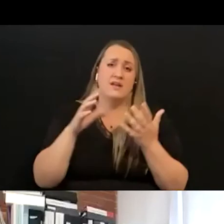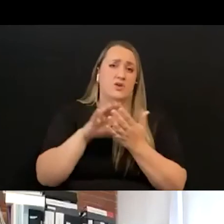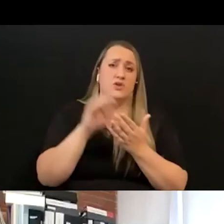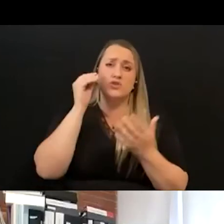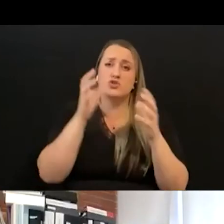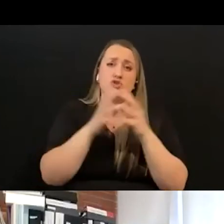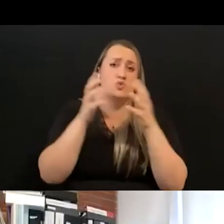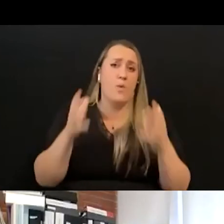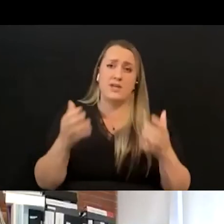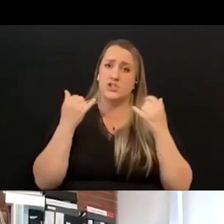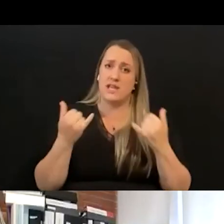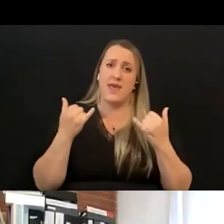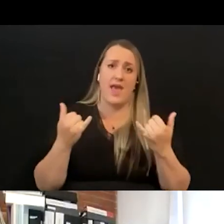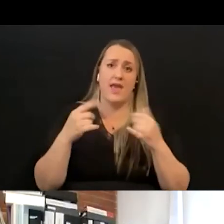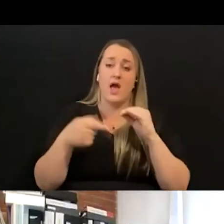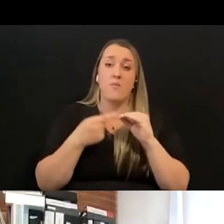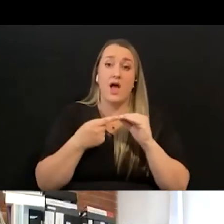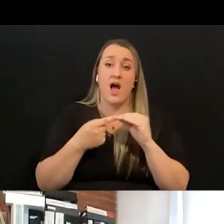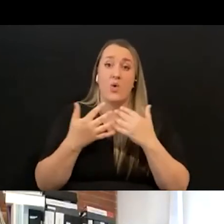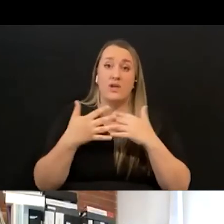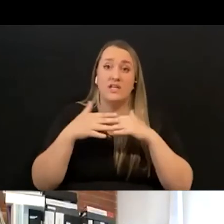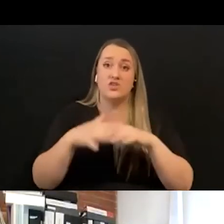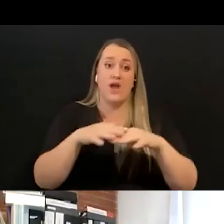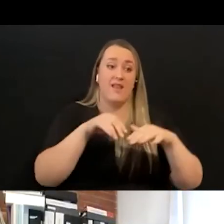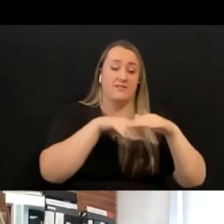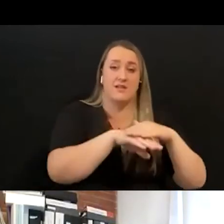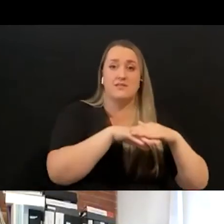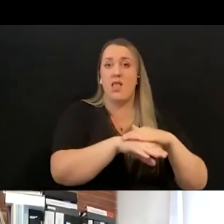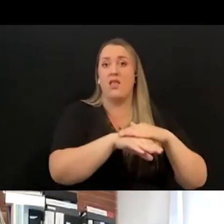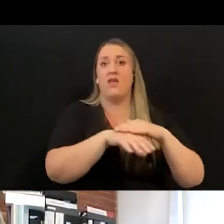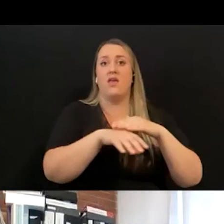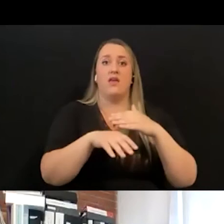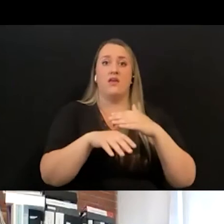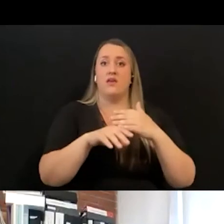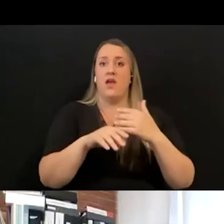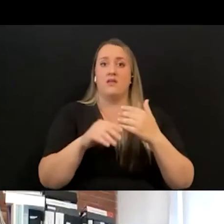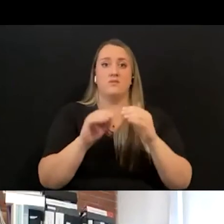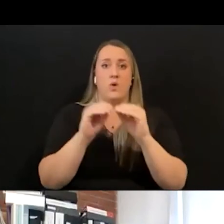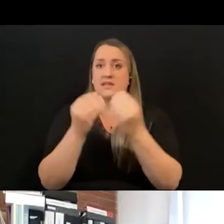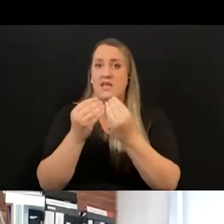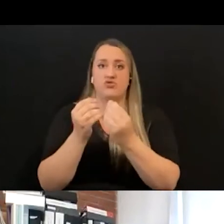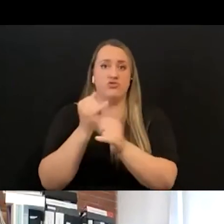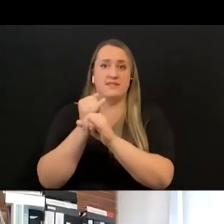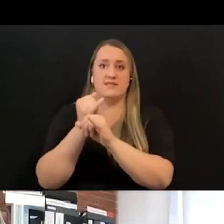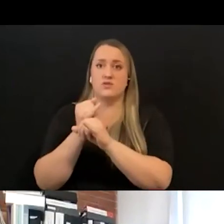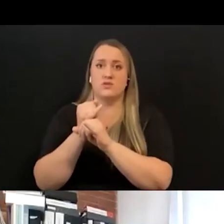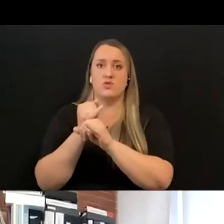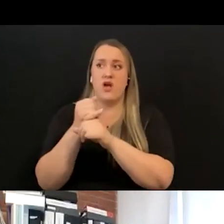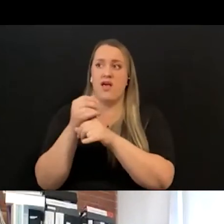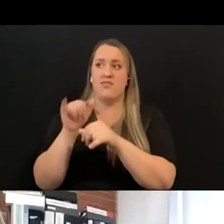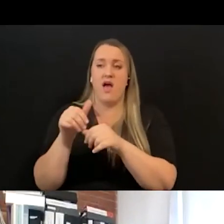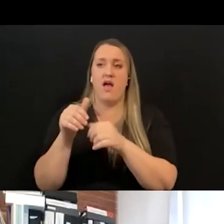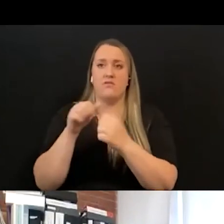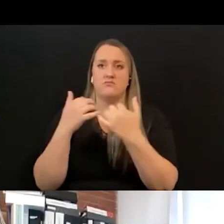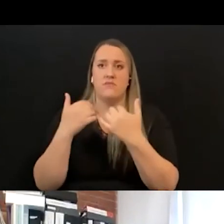today about integrating accessibility into organizations and institutions that are public facing. And I